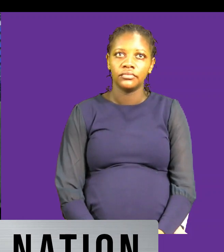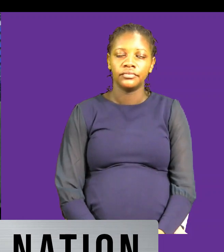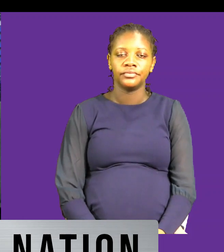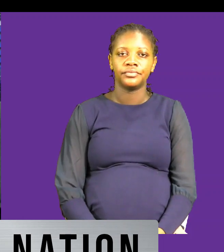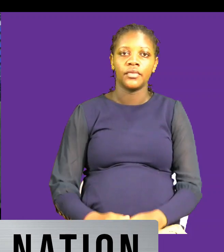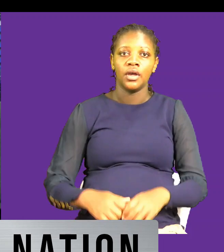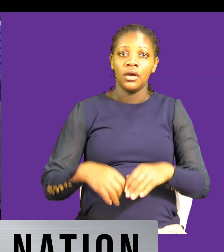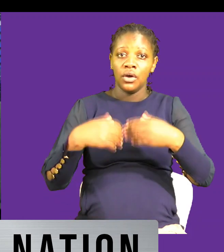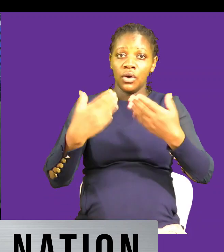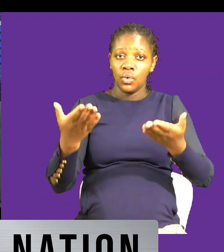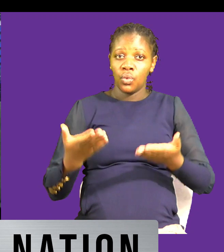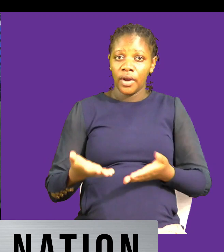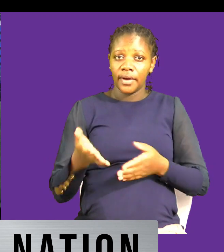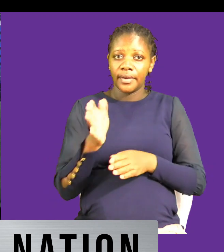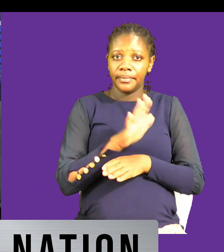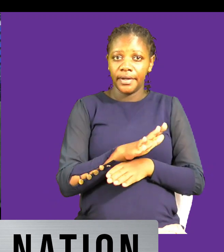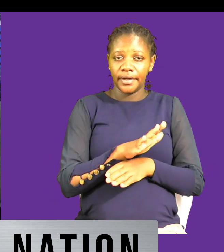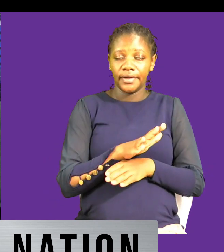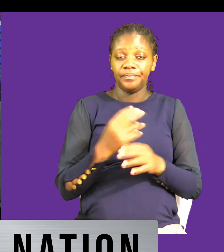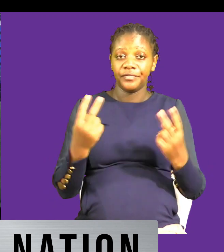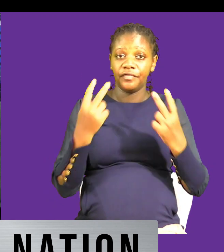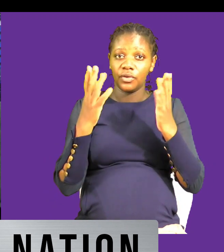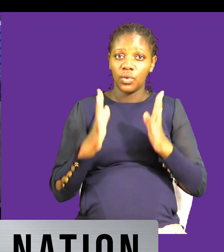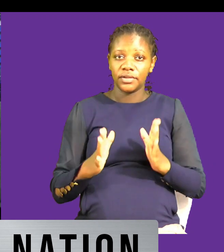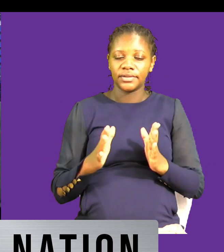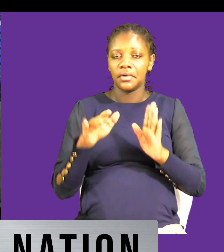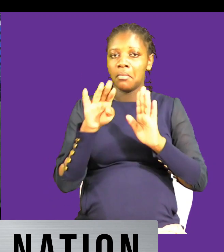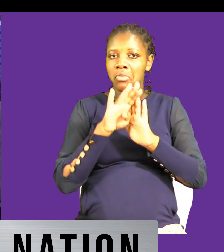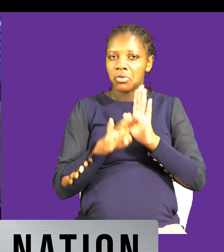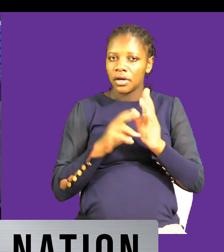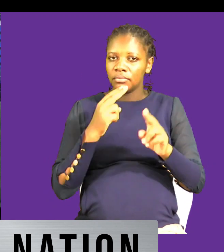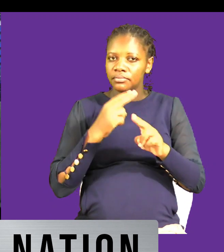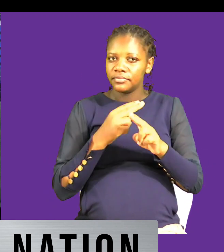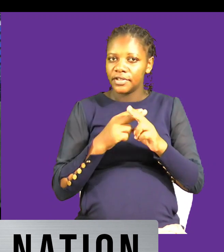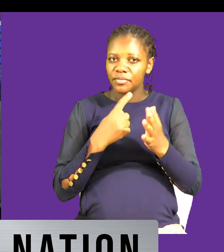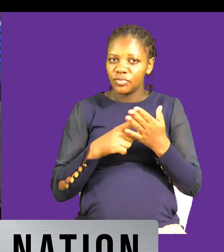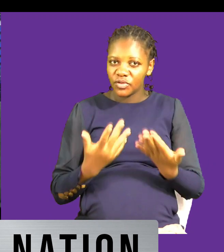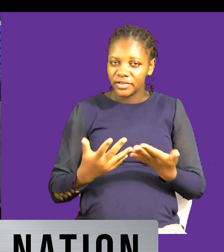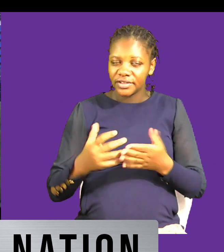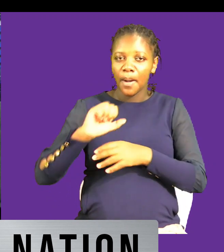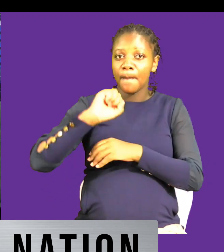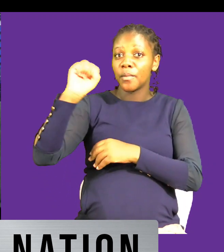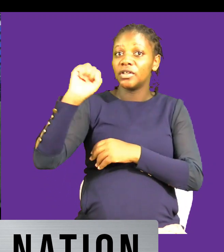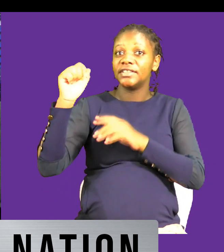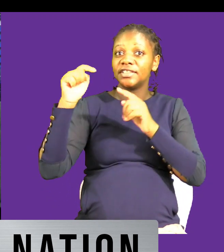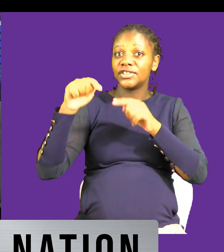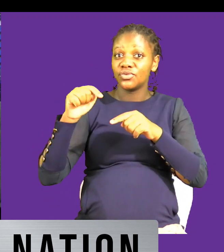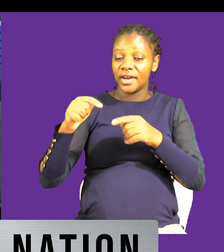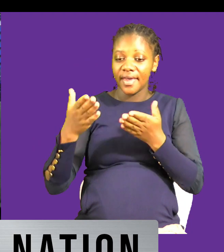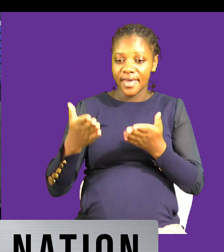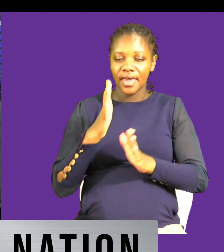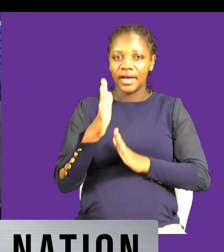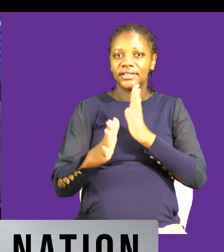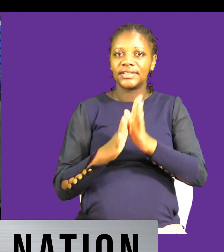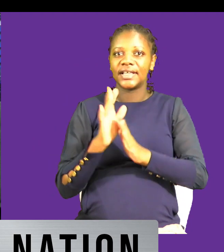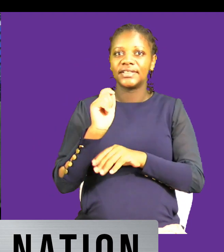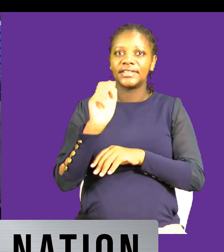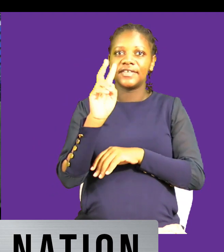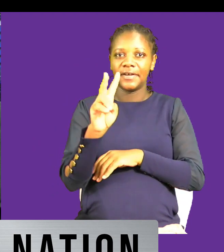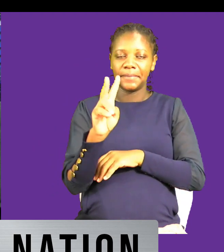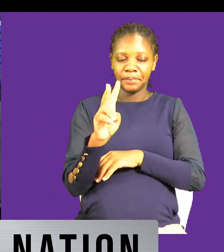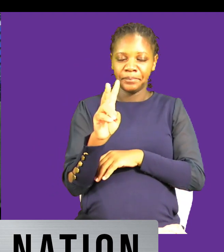Welcome back viewers. This is Politics Today, hapa Science TV. For the sake of